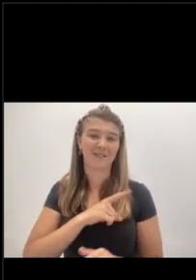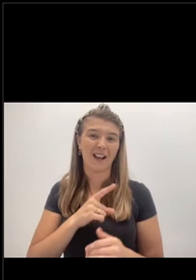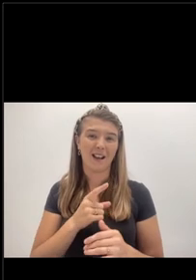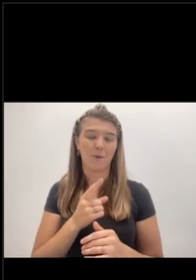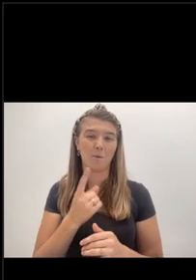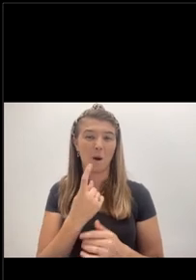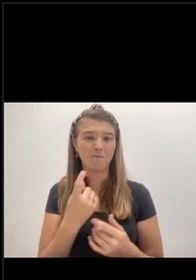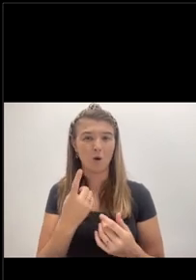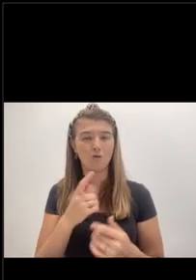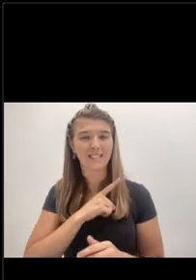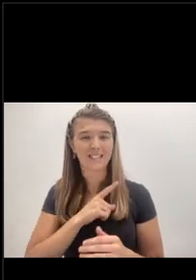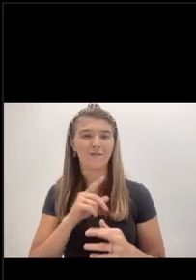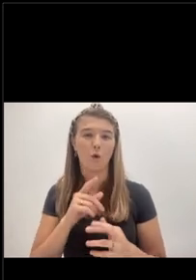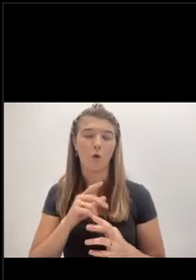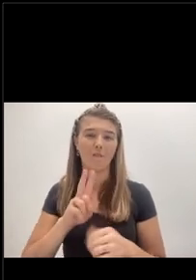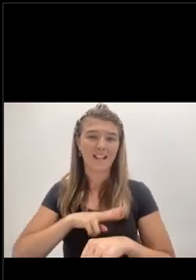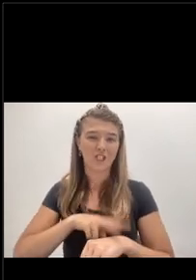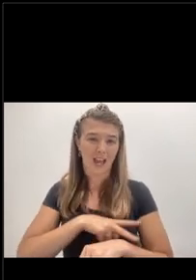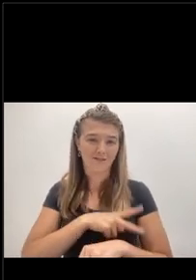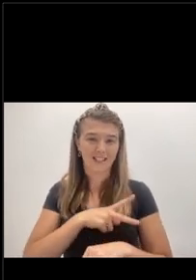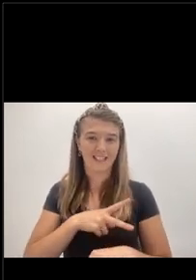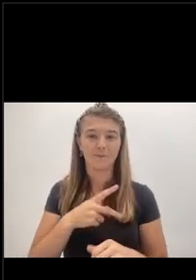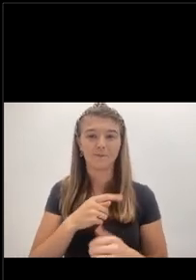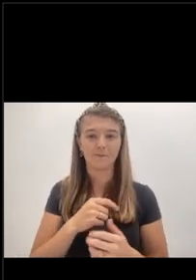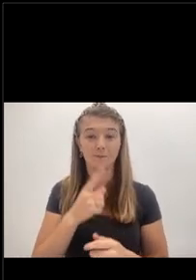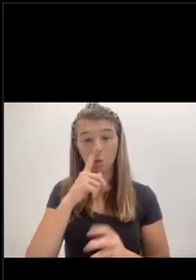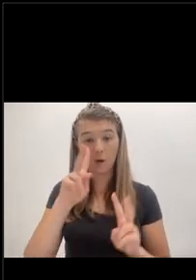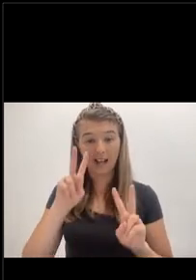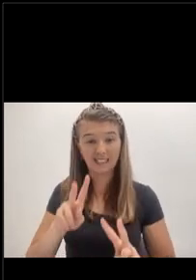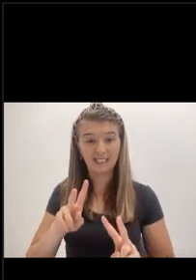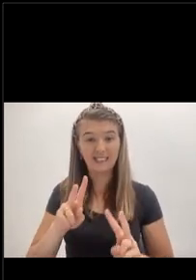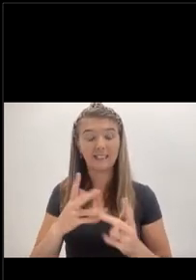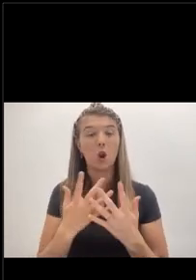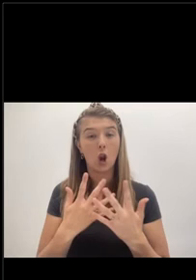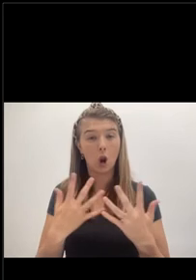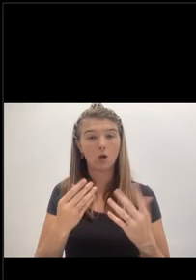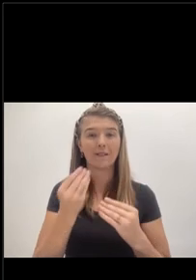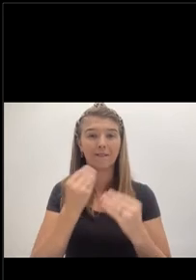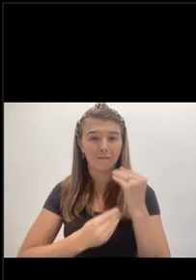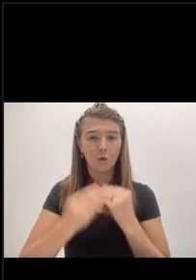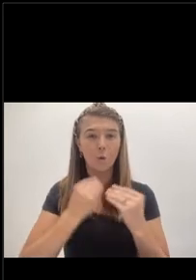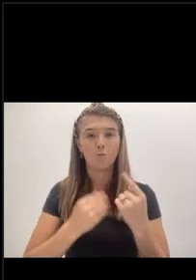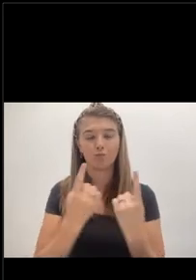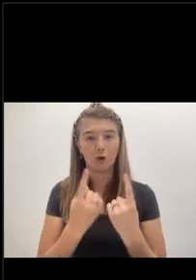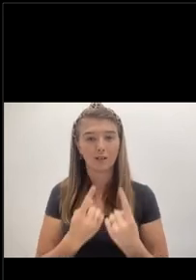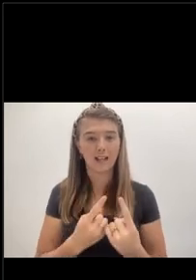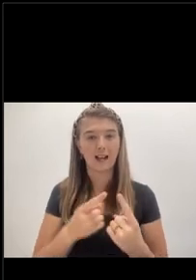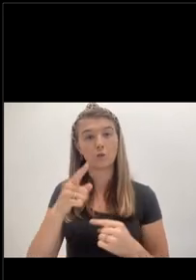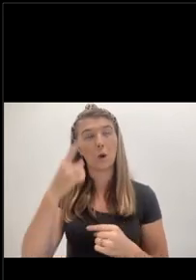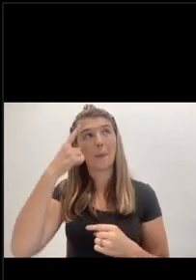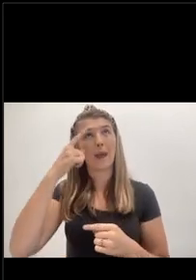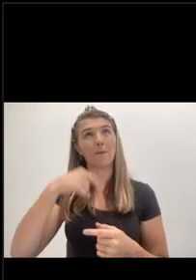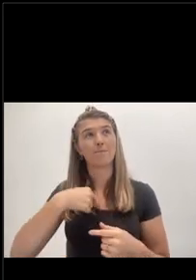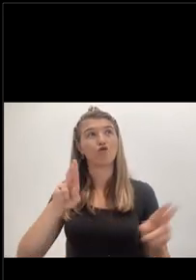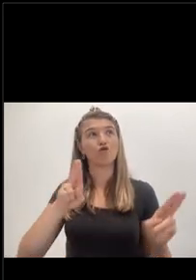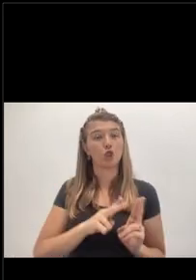it can also be seen that, for a lot of food products, considering reducing your CO2 footprint,